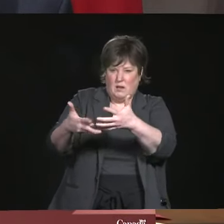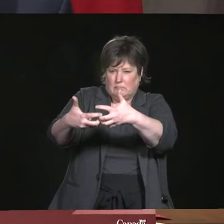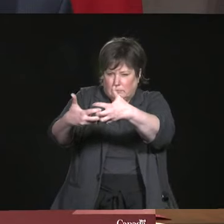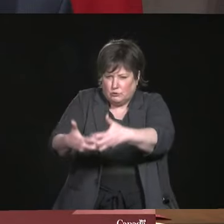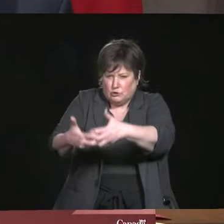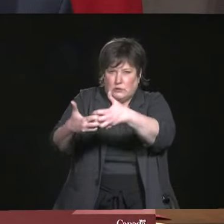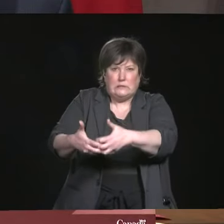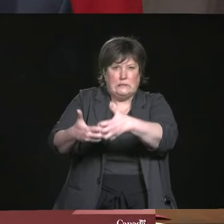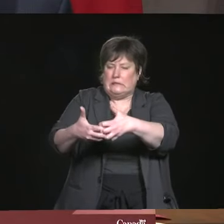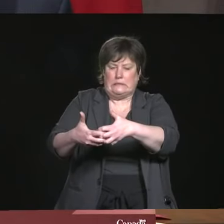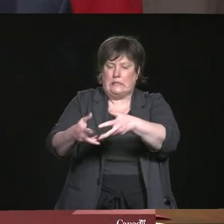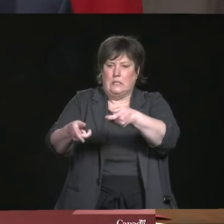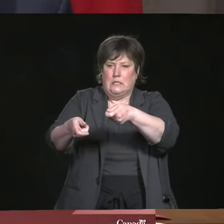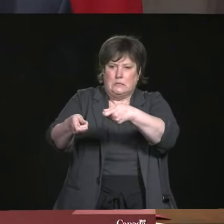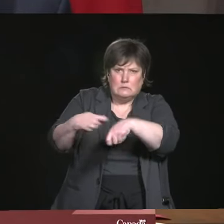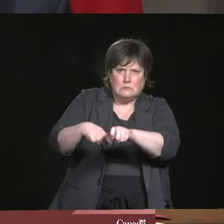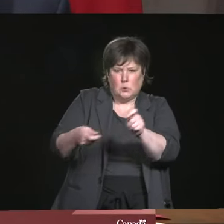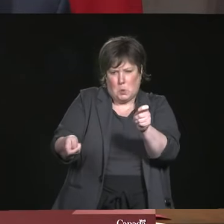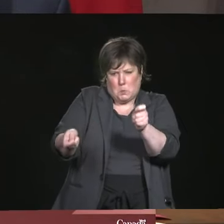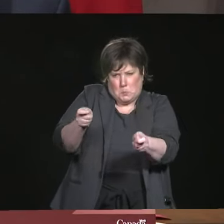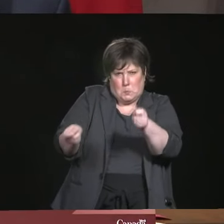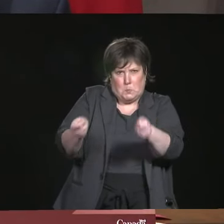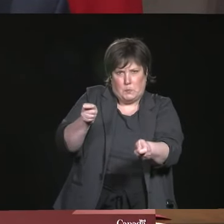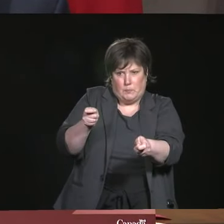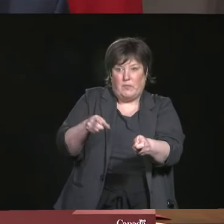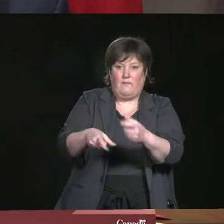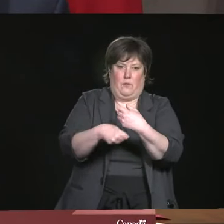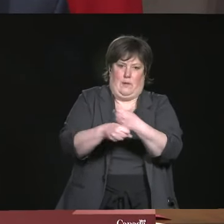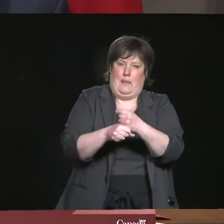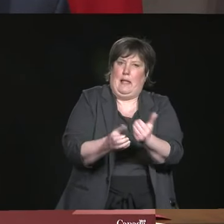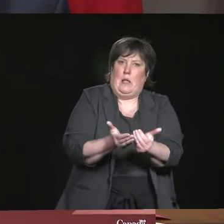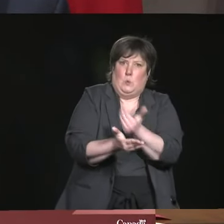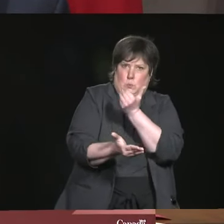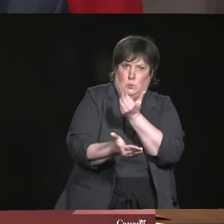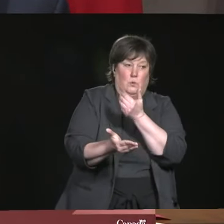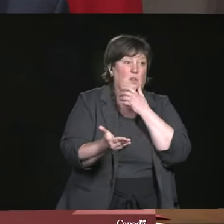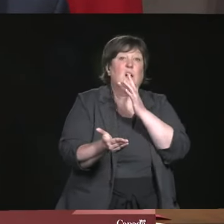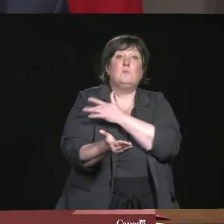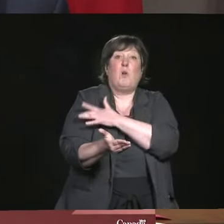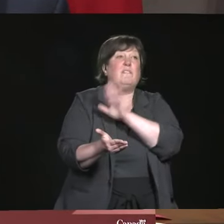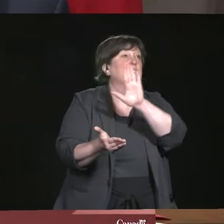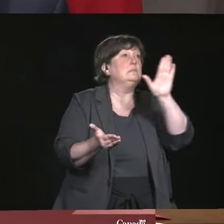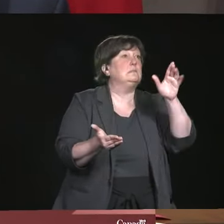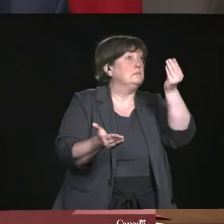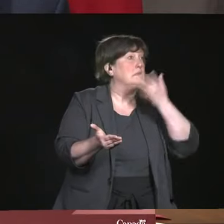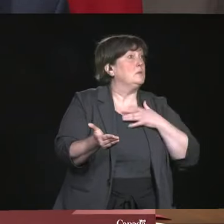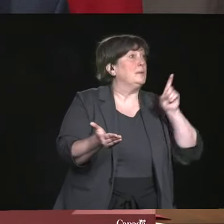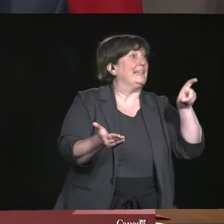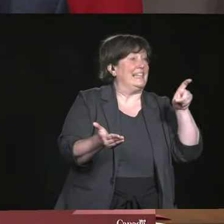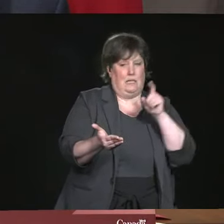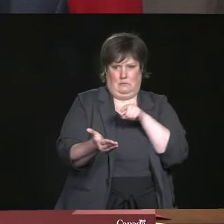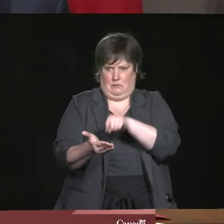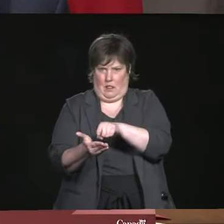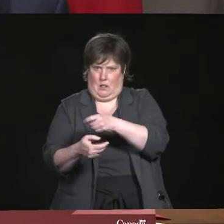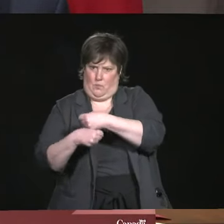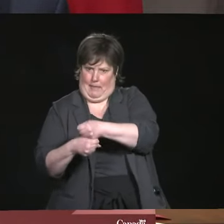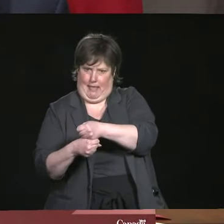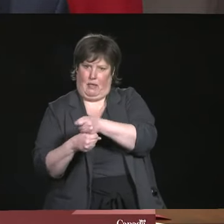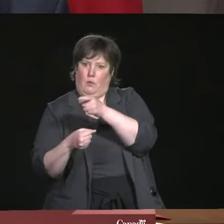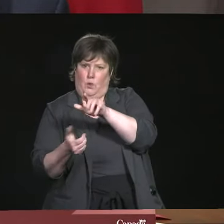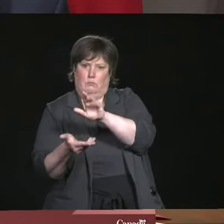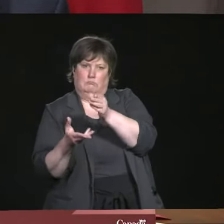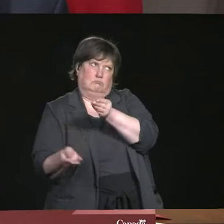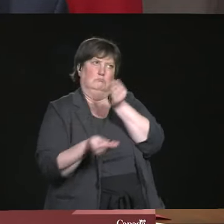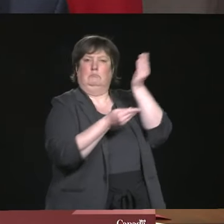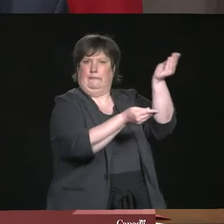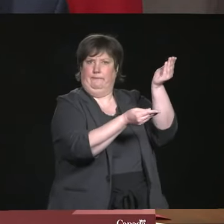with the demands and the requests made by the provinces and territories. That is the objective, saying we are going to help you scale up